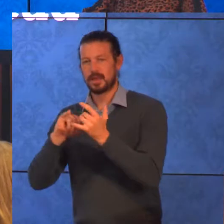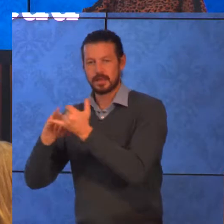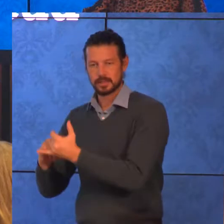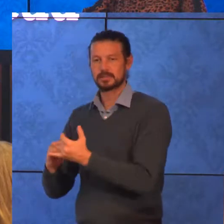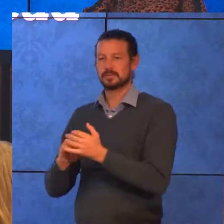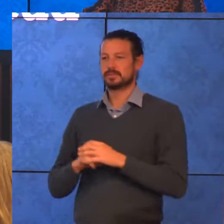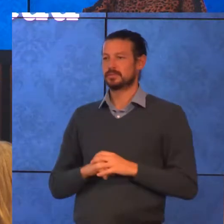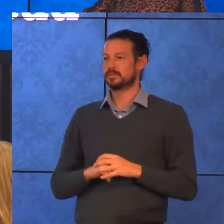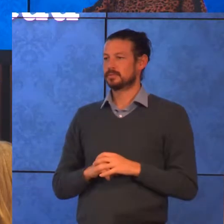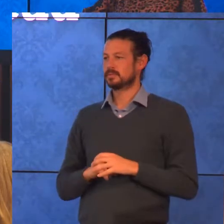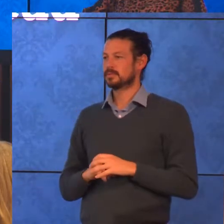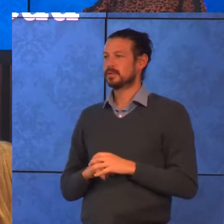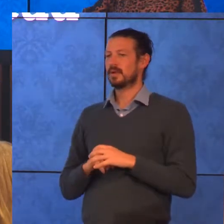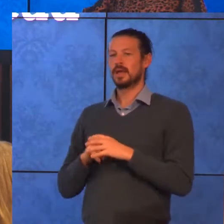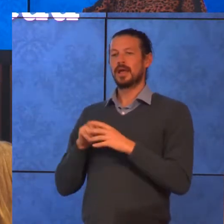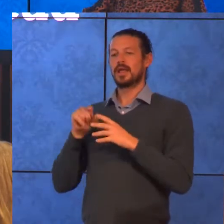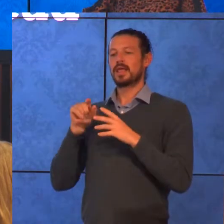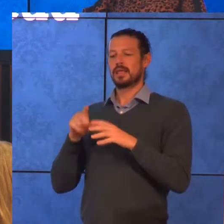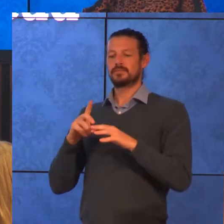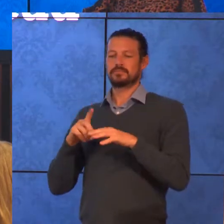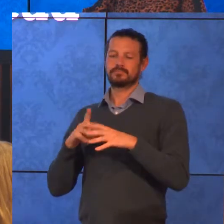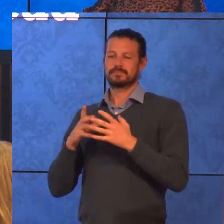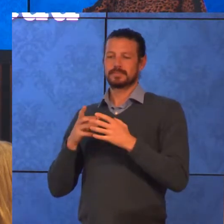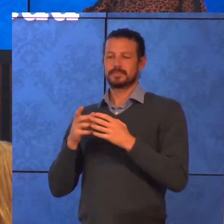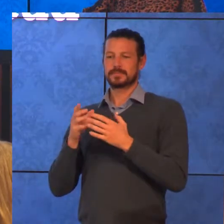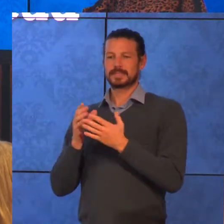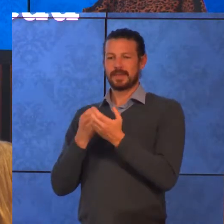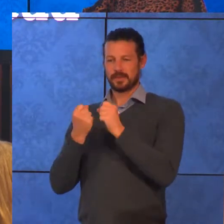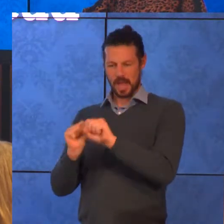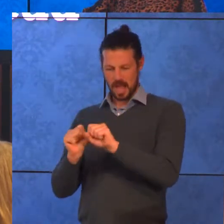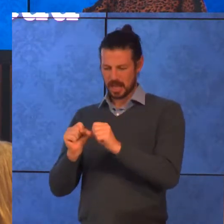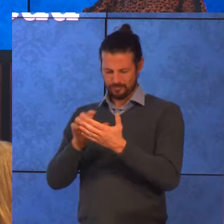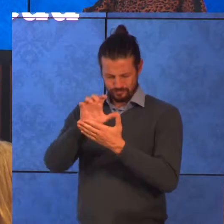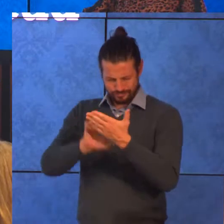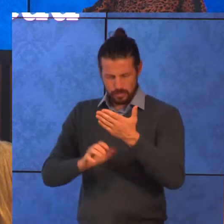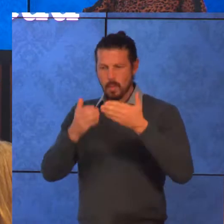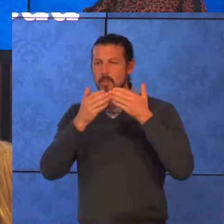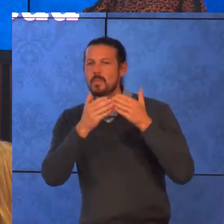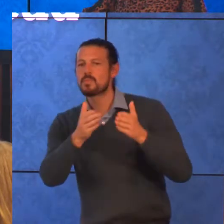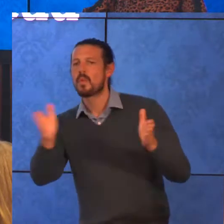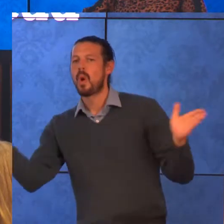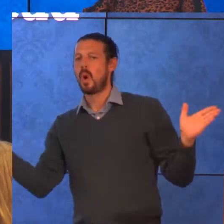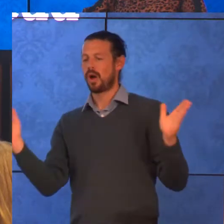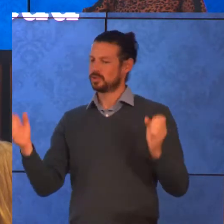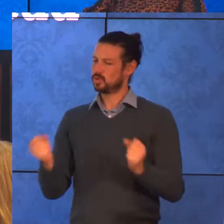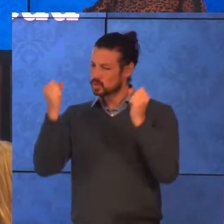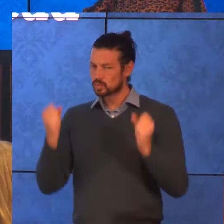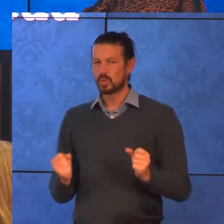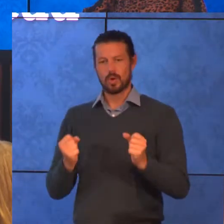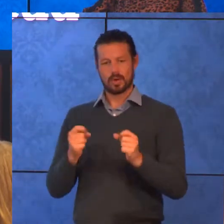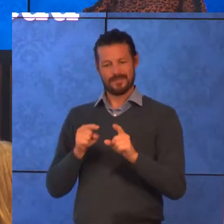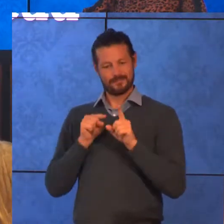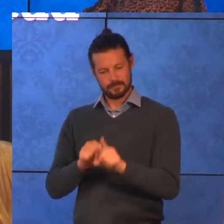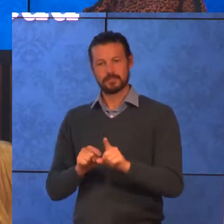contains, I think, a very, very broad and strong set of compliance and enforcement